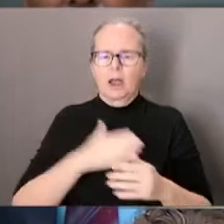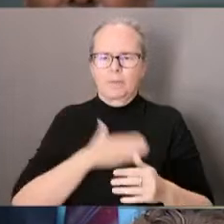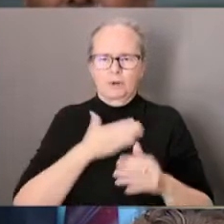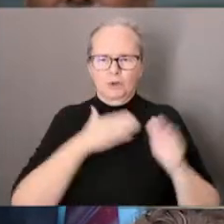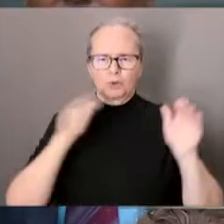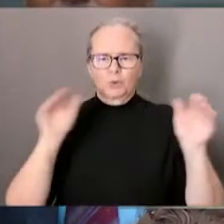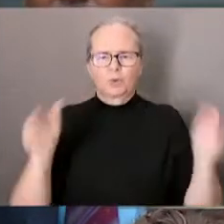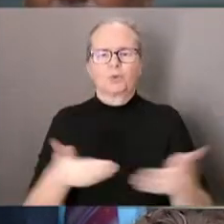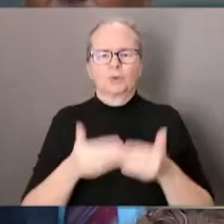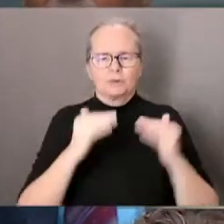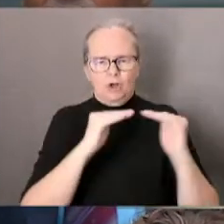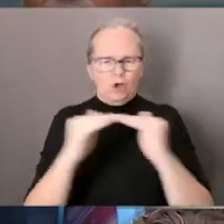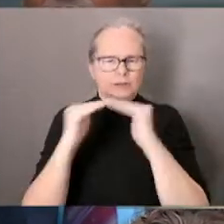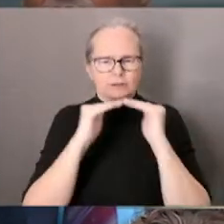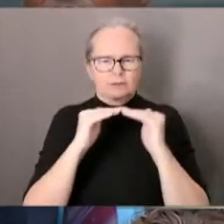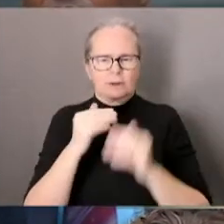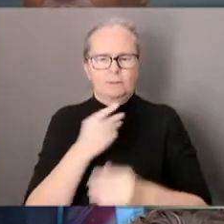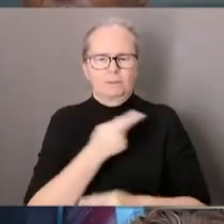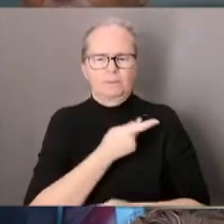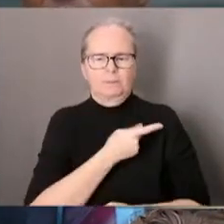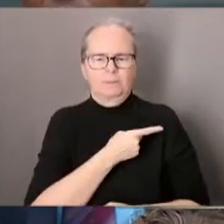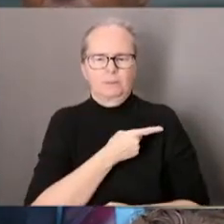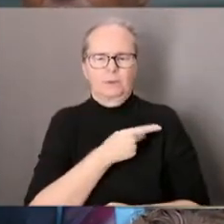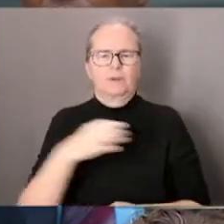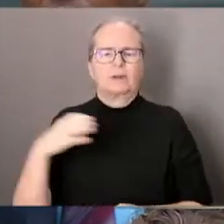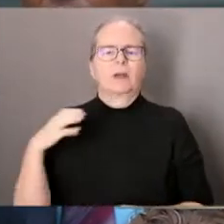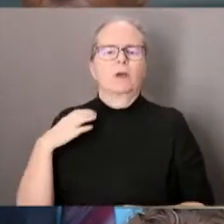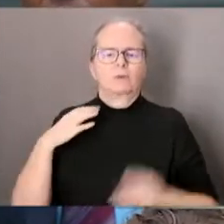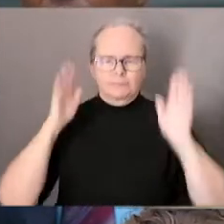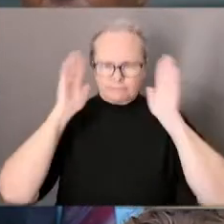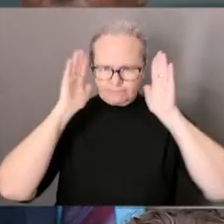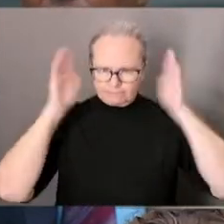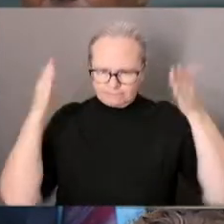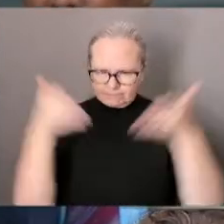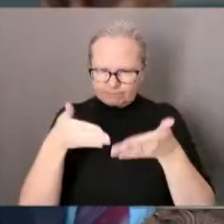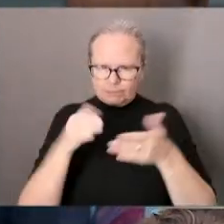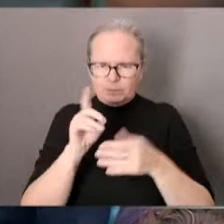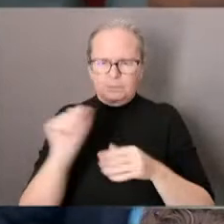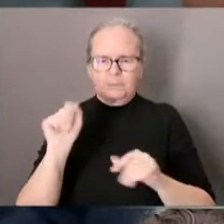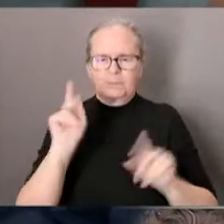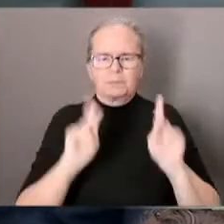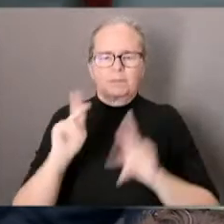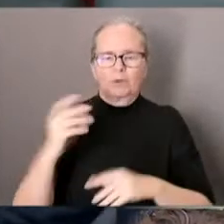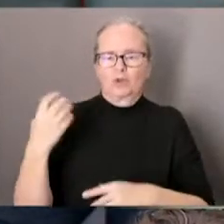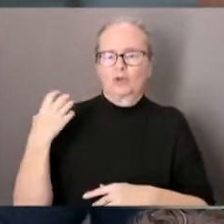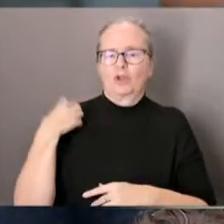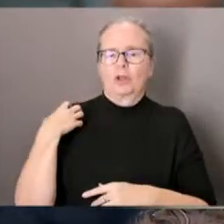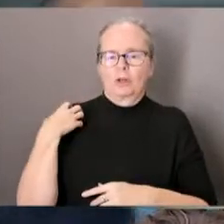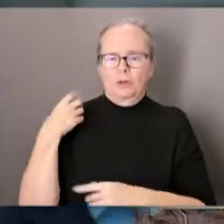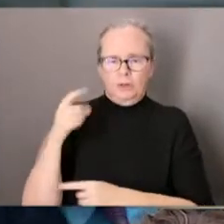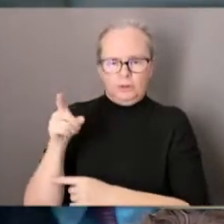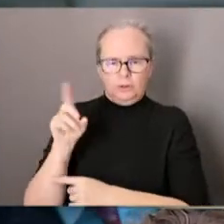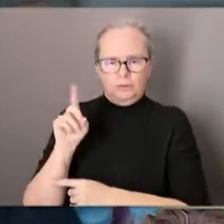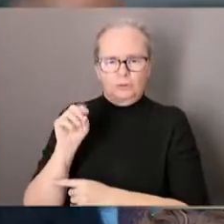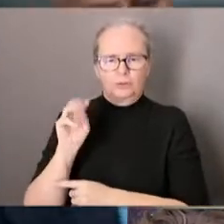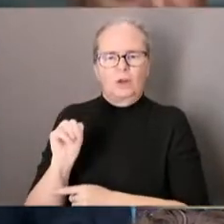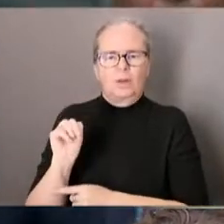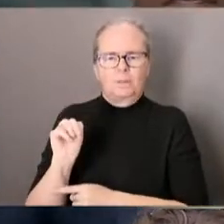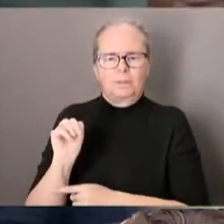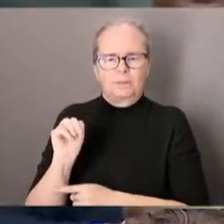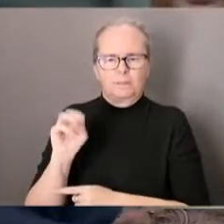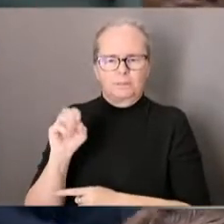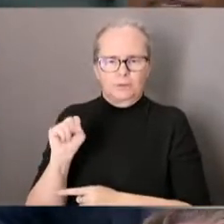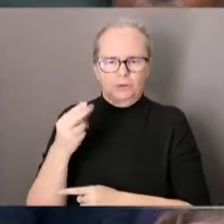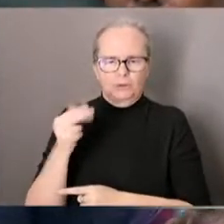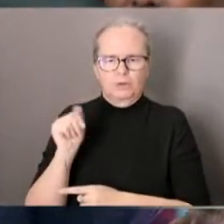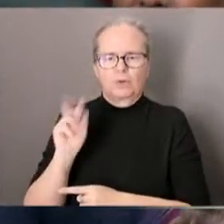the status of persons with disabilities we have Council chair Dominic Shaw Vice chair Shino nakani and members Earl Theisen and Katie